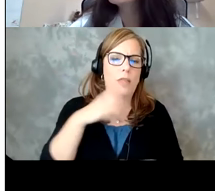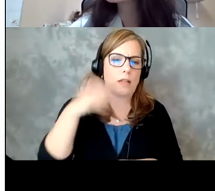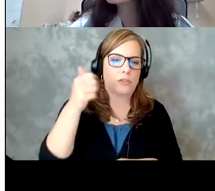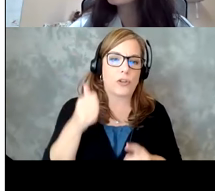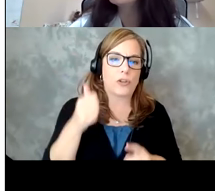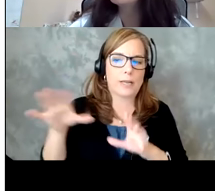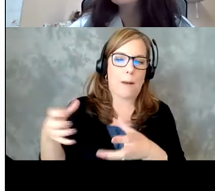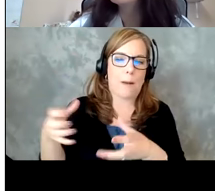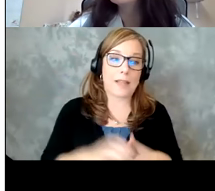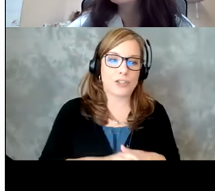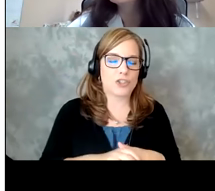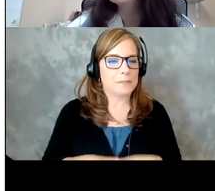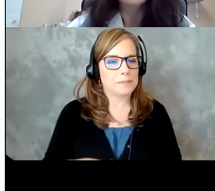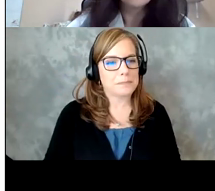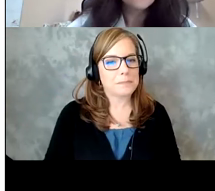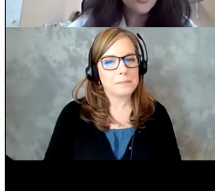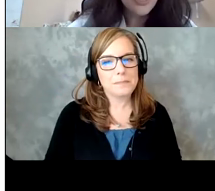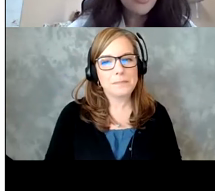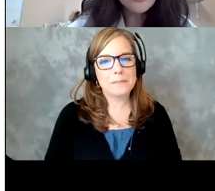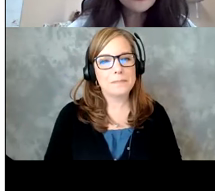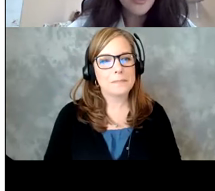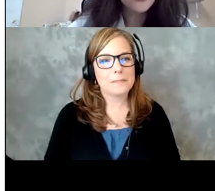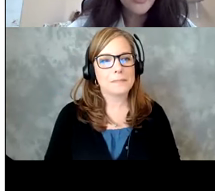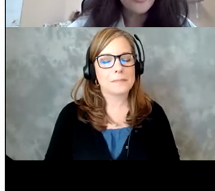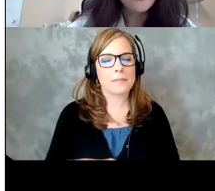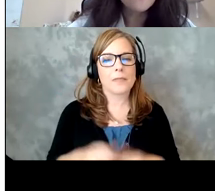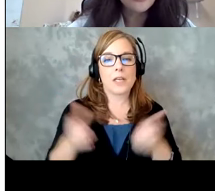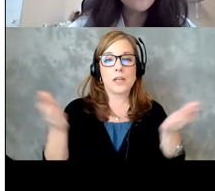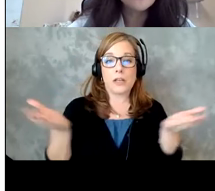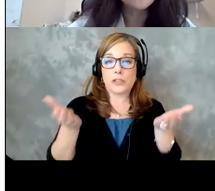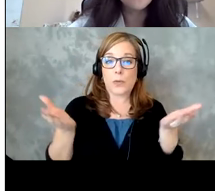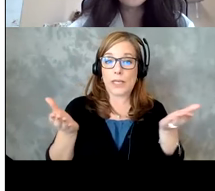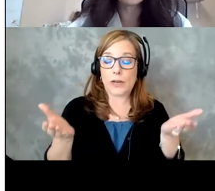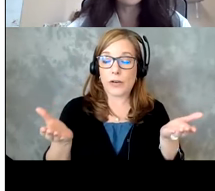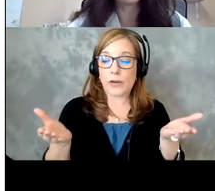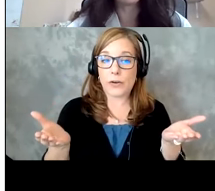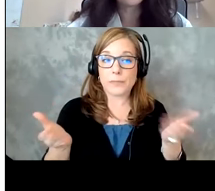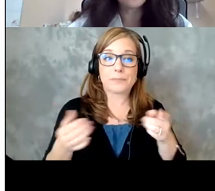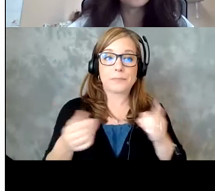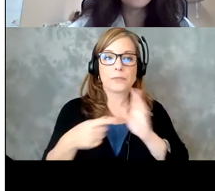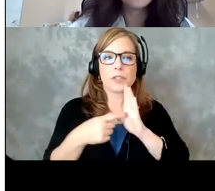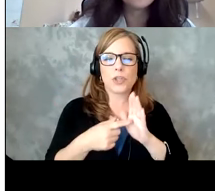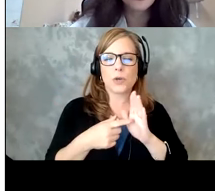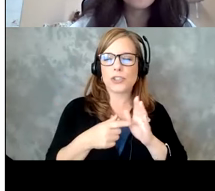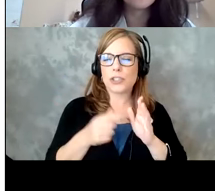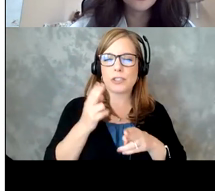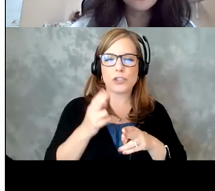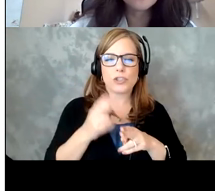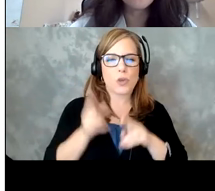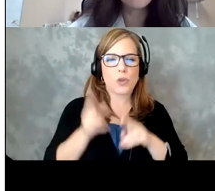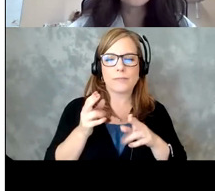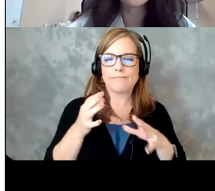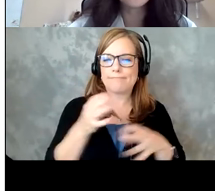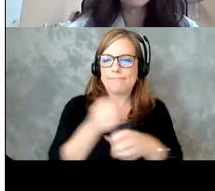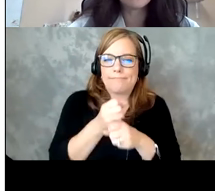So we can go on to the next slide. So here on this slide, we have kind of a snippet of what we had indicated